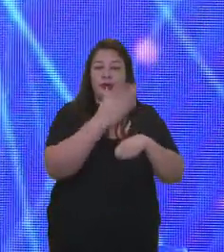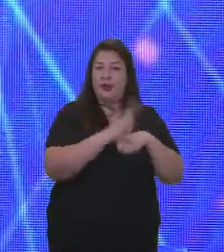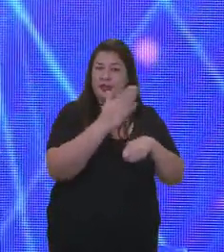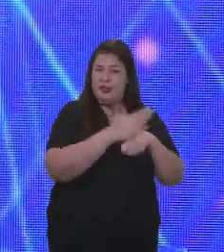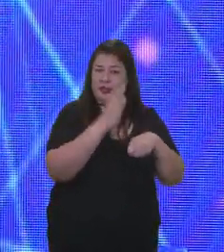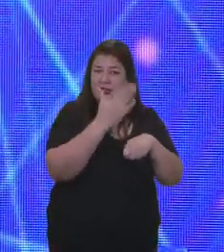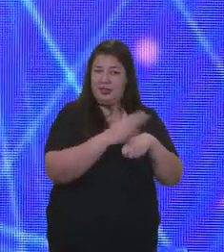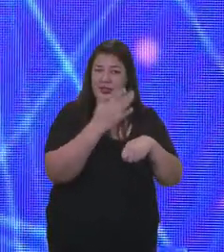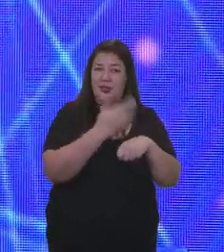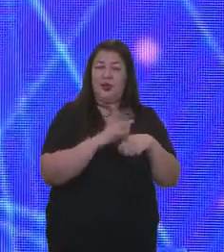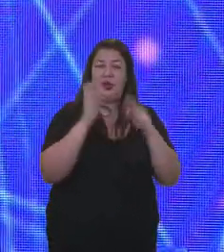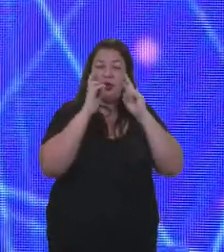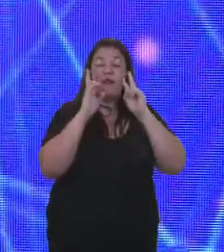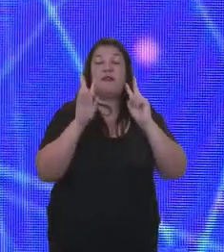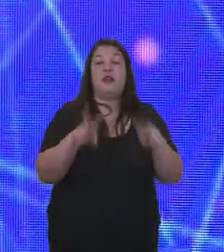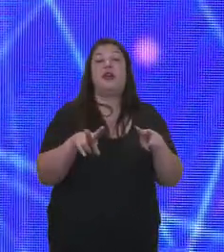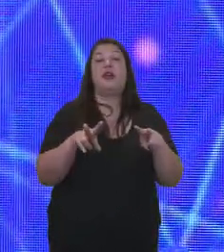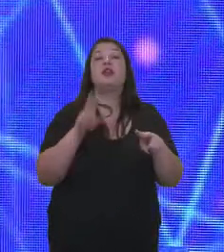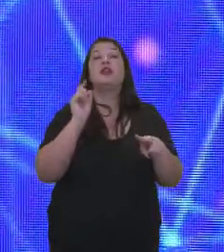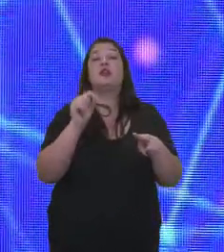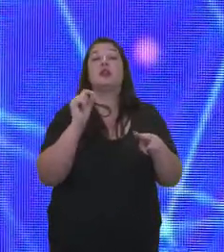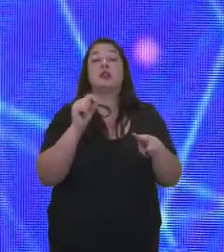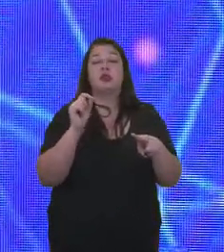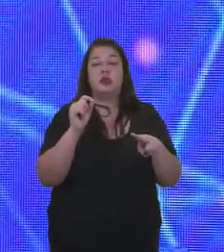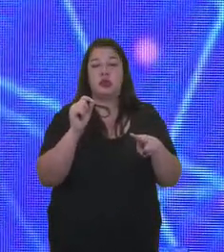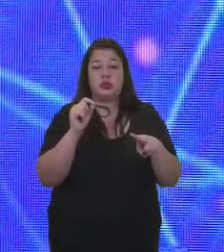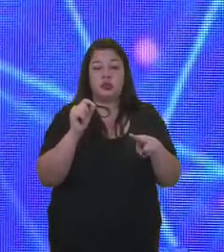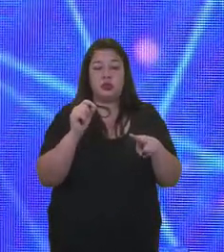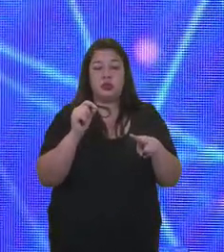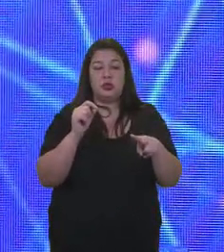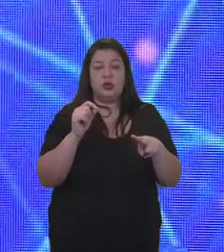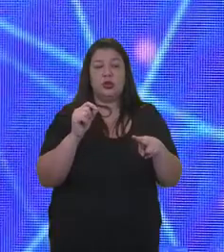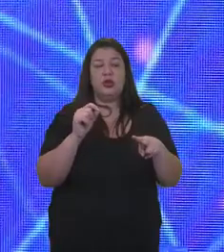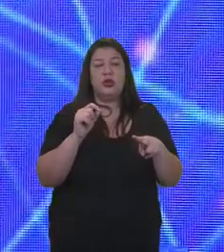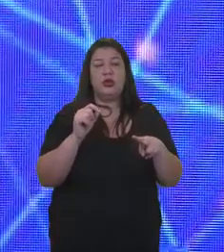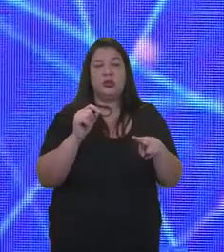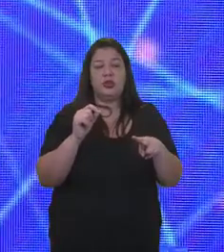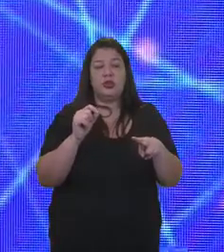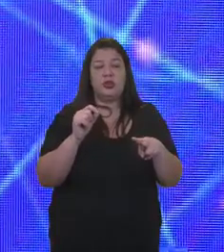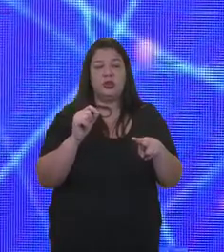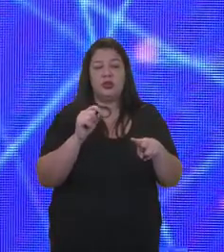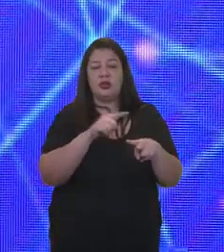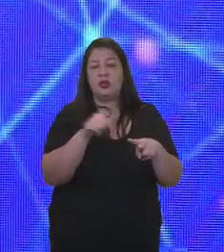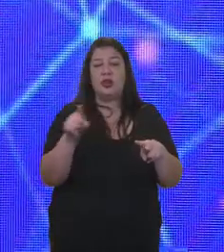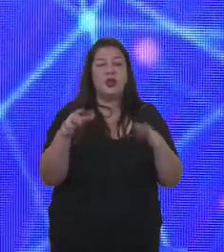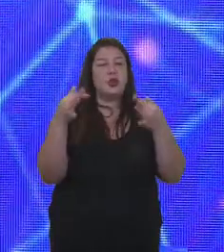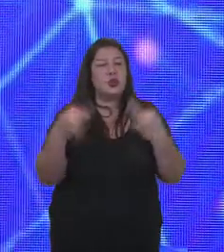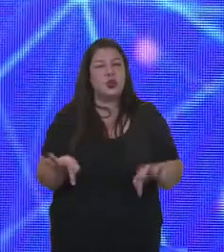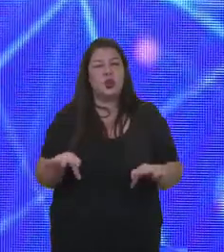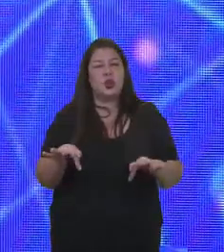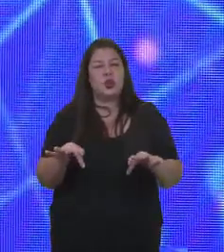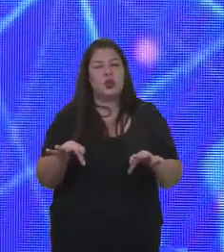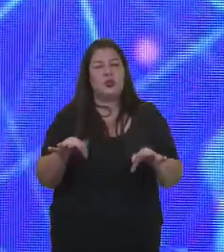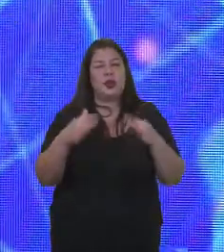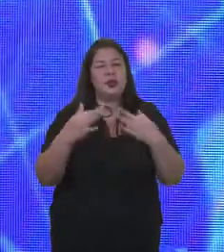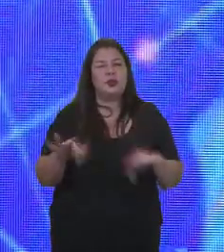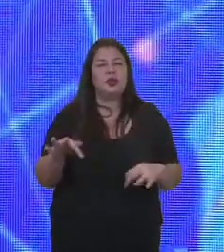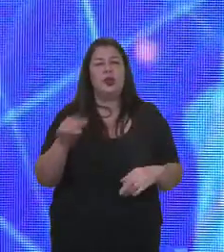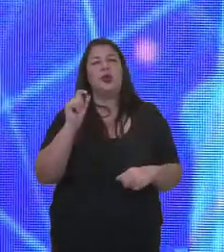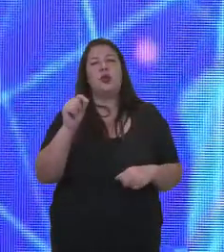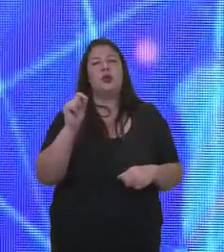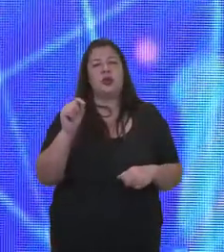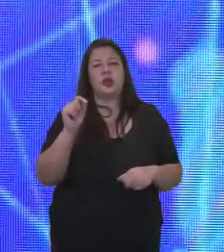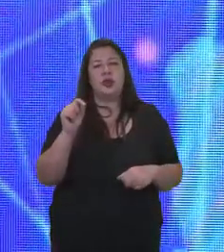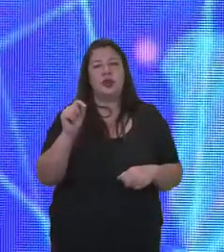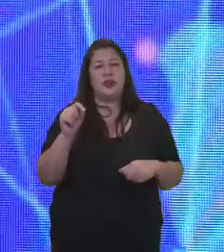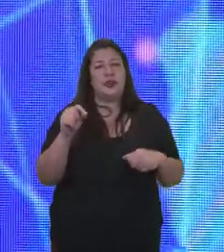when I go to capacity building, I see that they are hungry. The pain of